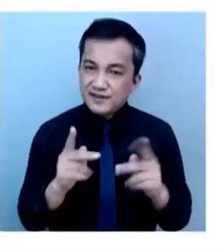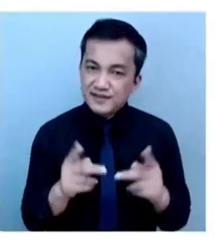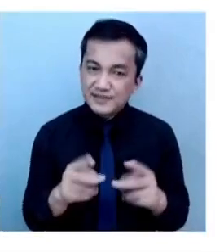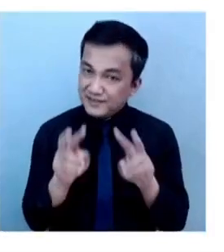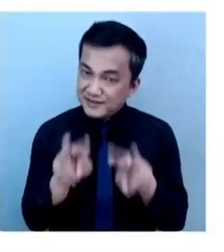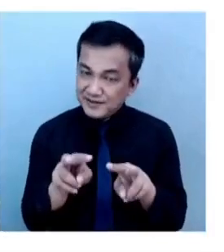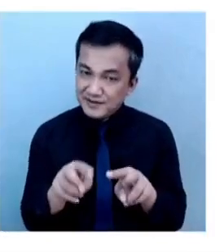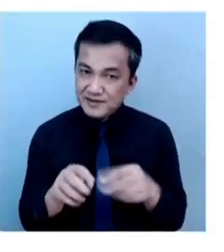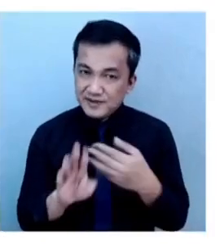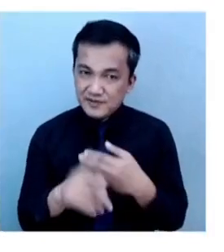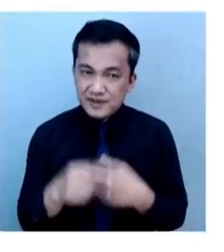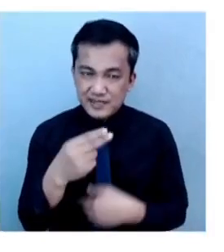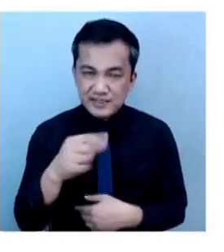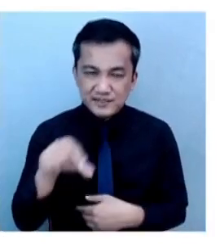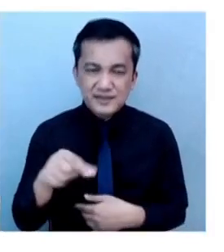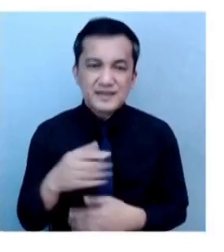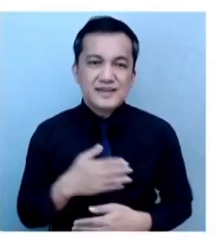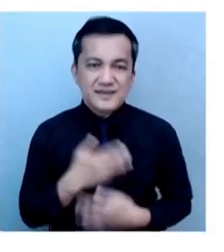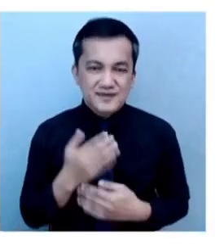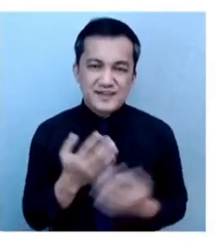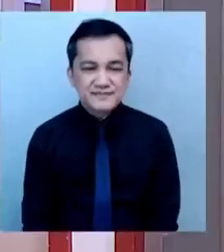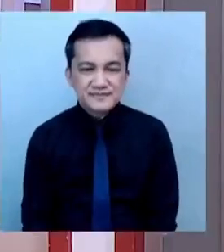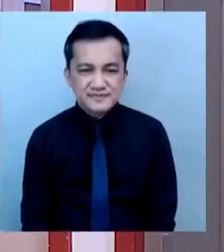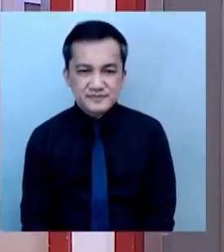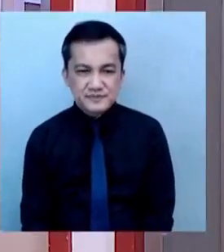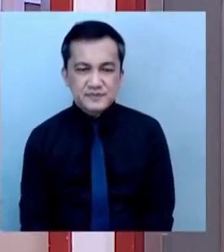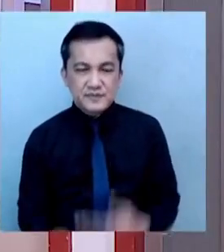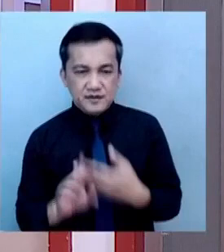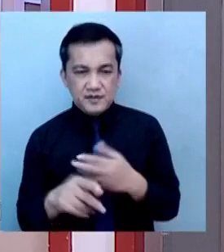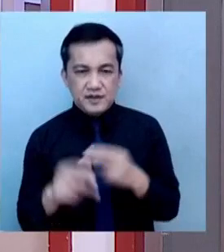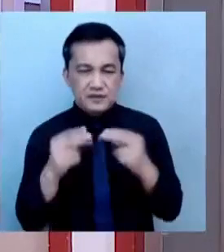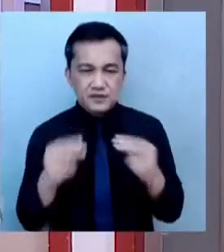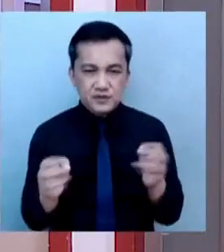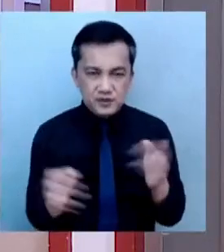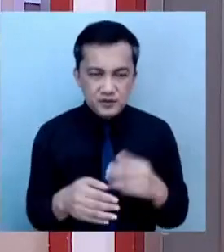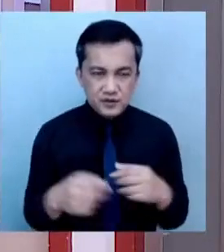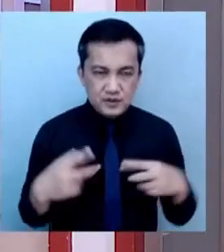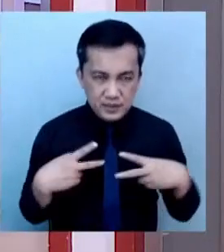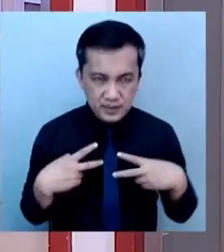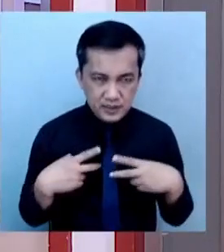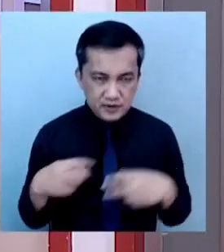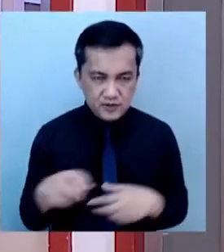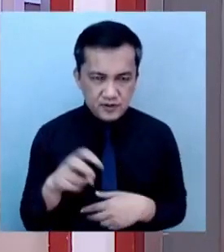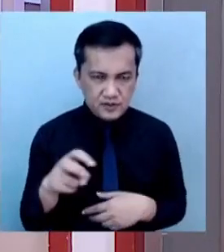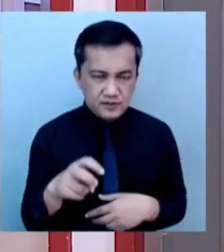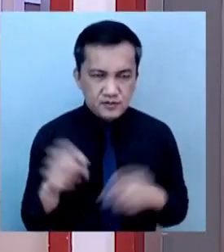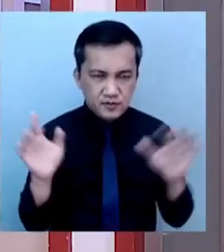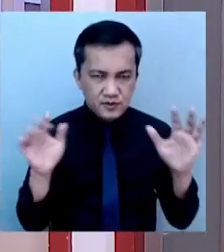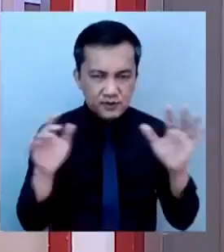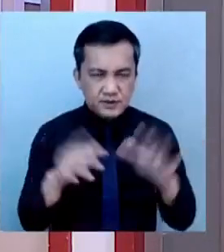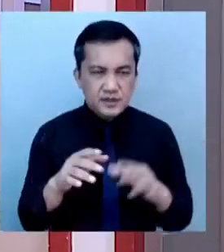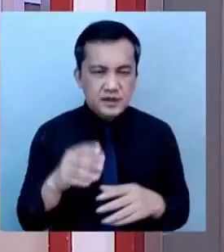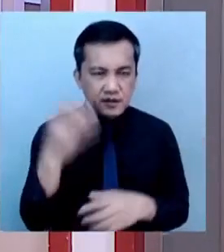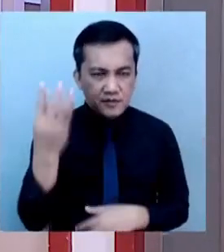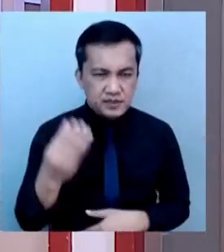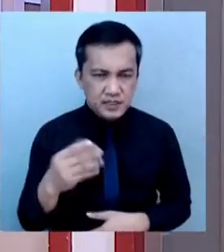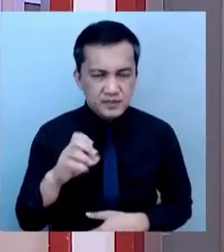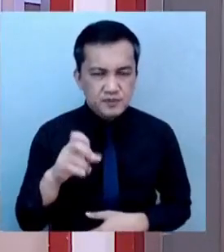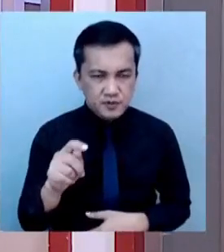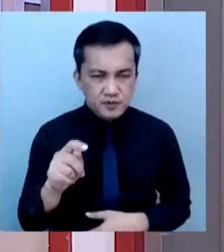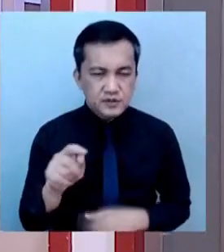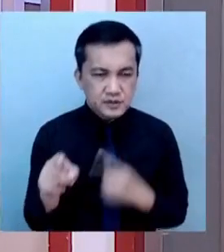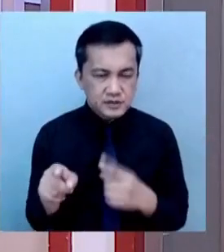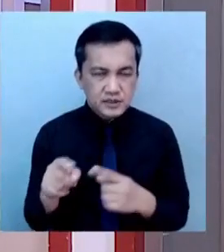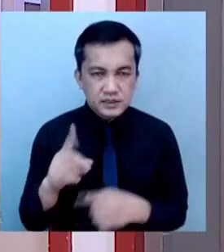HQ, Merry Christmas to you and your brood. Holiday travelers are also flocking to the Batangas Port. Dennis Datu is there with the